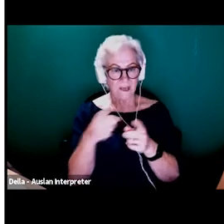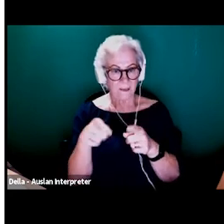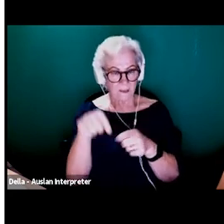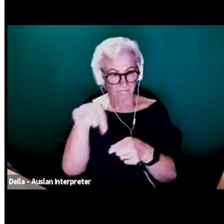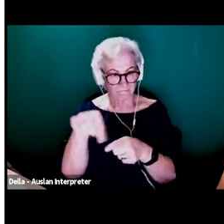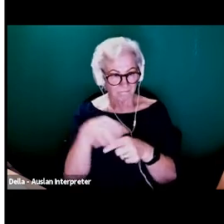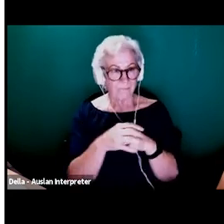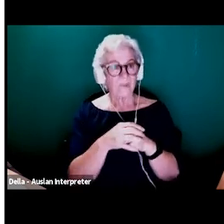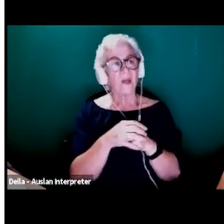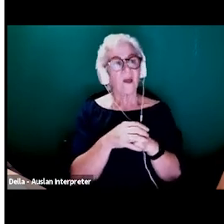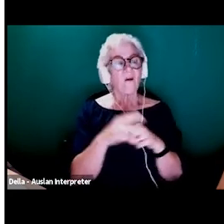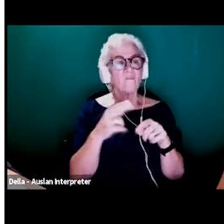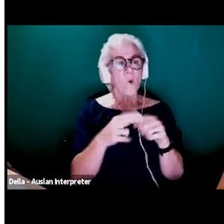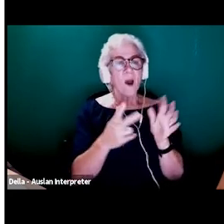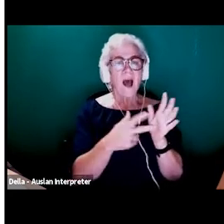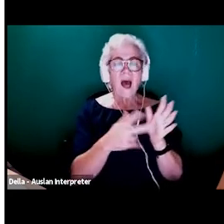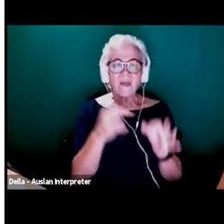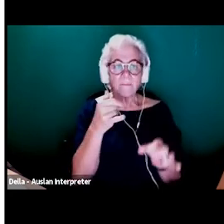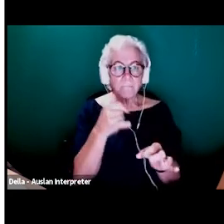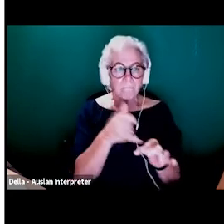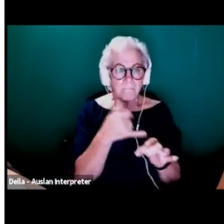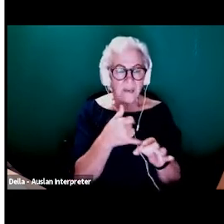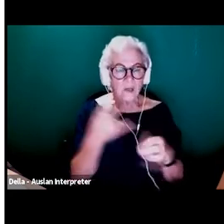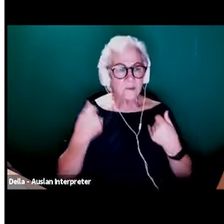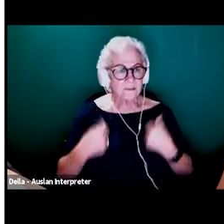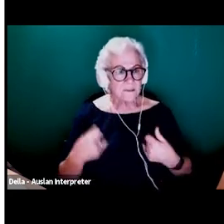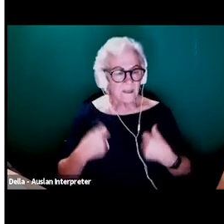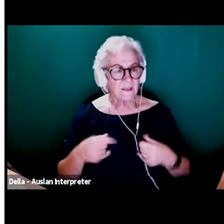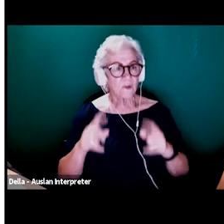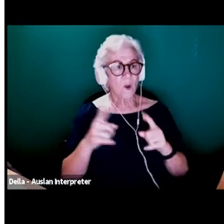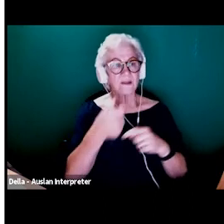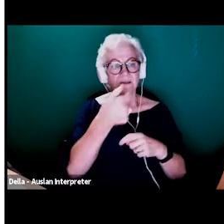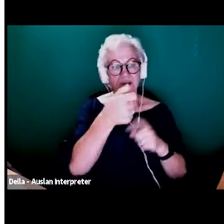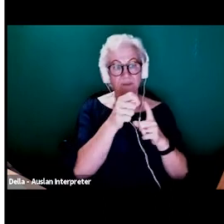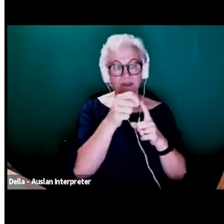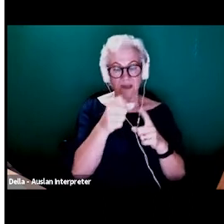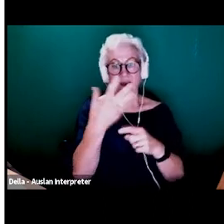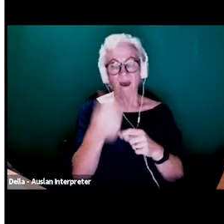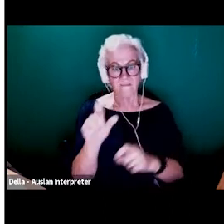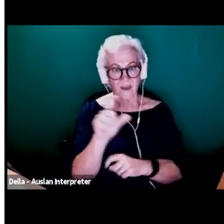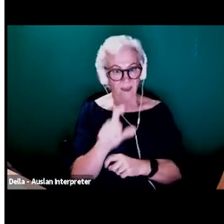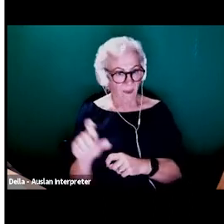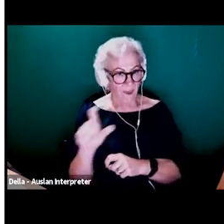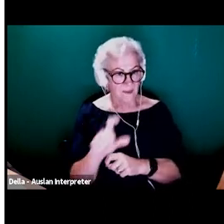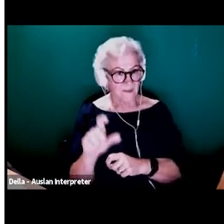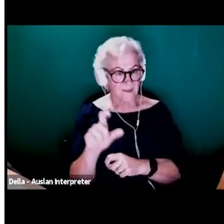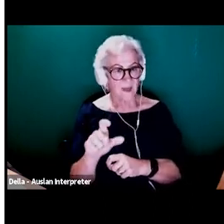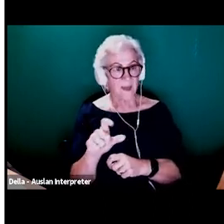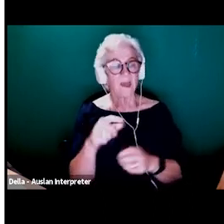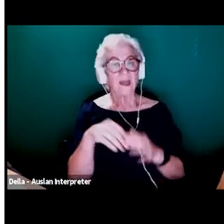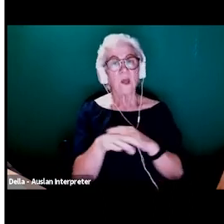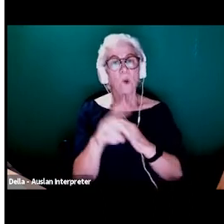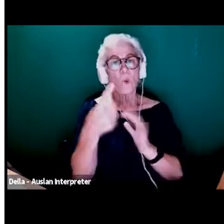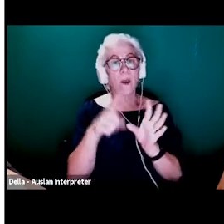In terms of other medications, other medical conditions, so 6% were identified to have cancer in the year prior to